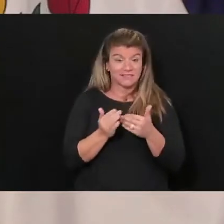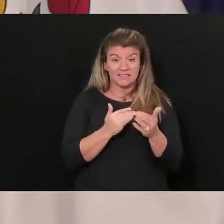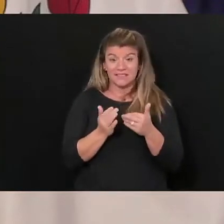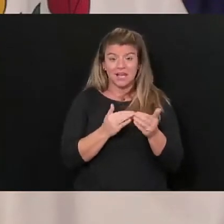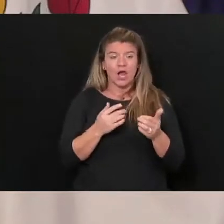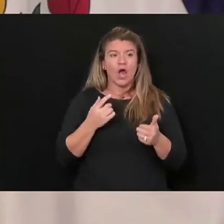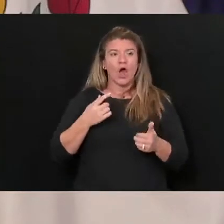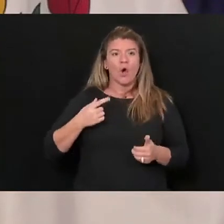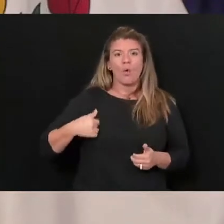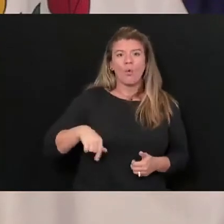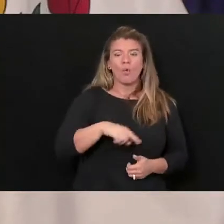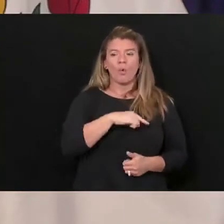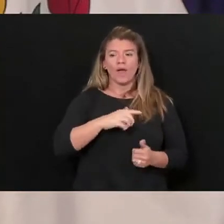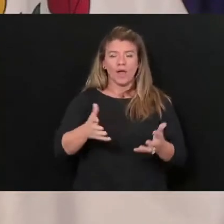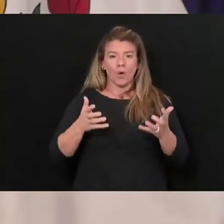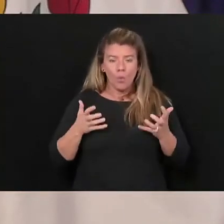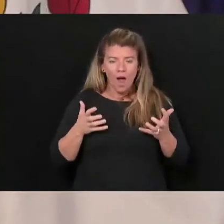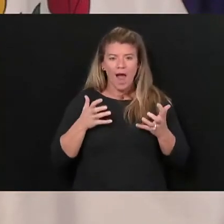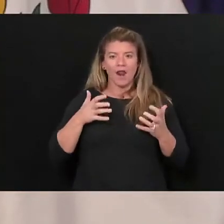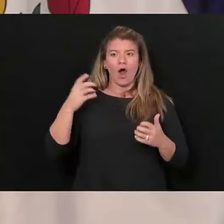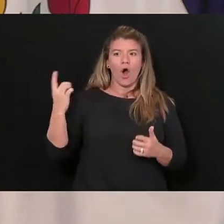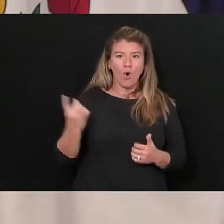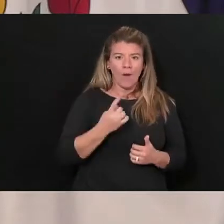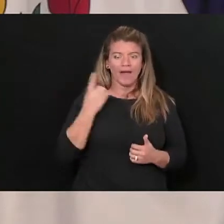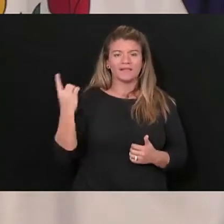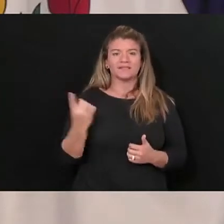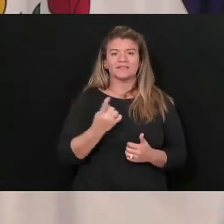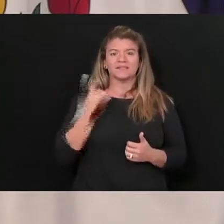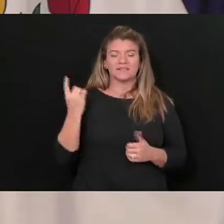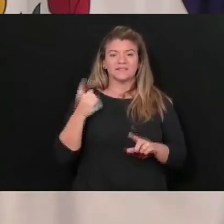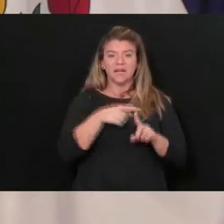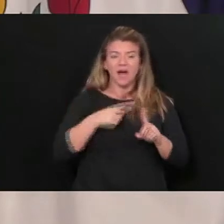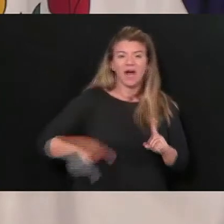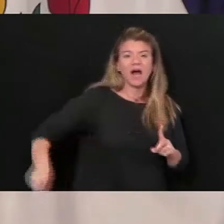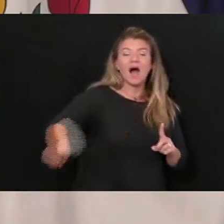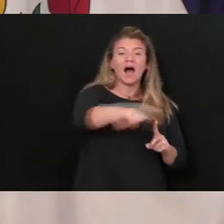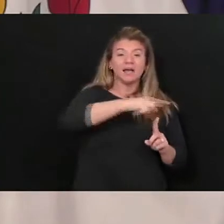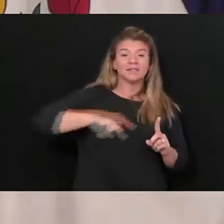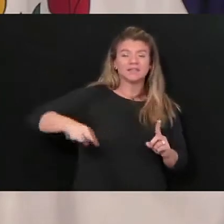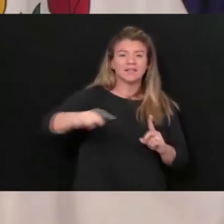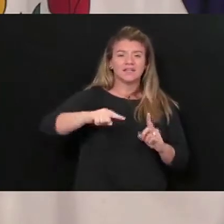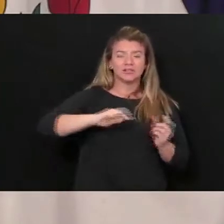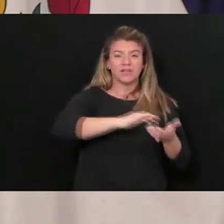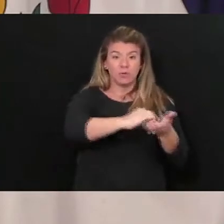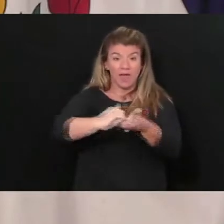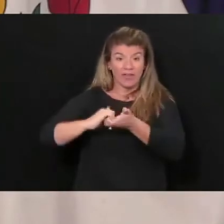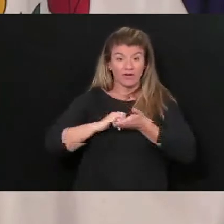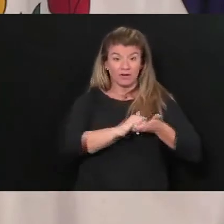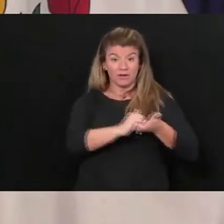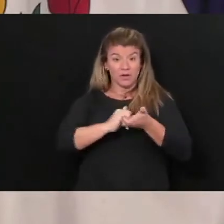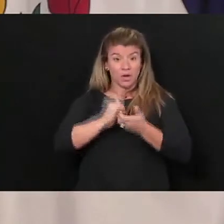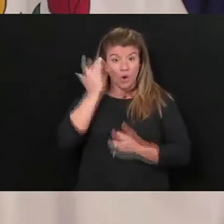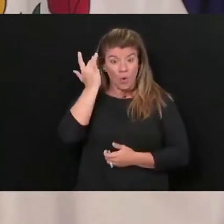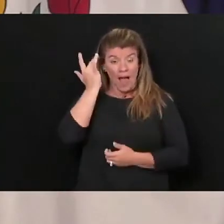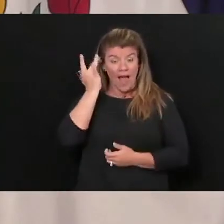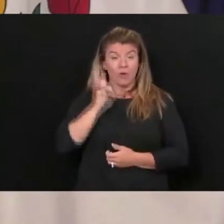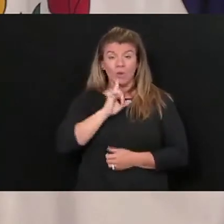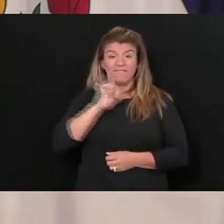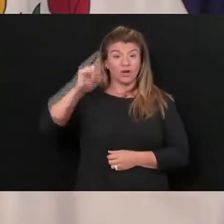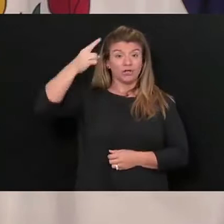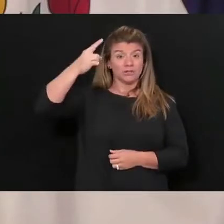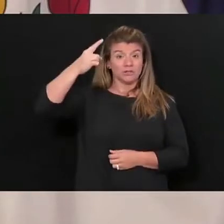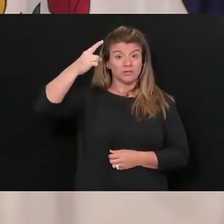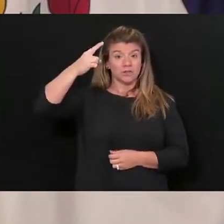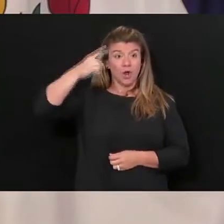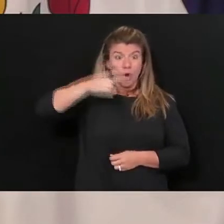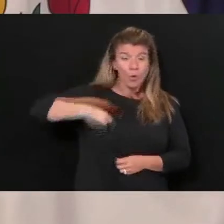we want to always do just this. We're West Virginians first and foremost. Every last